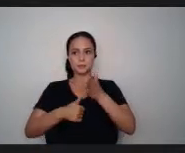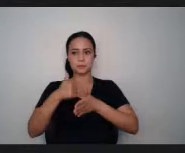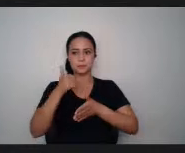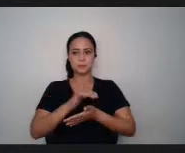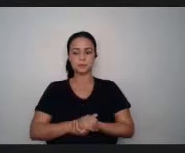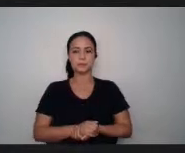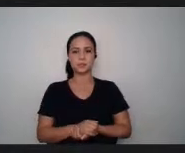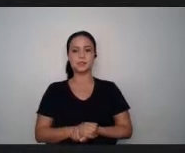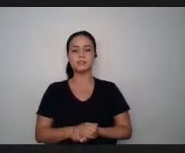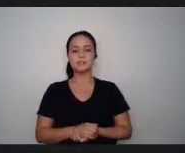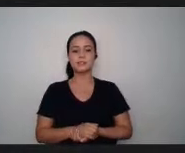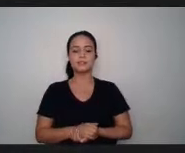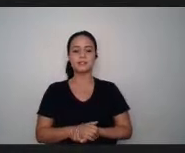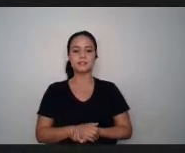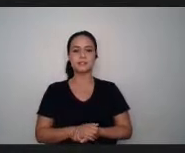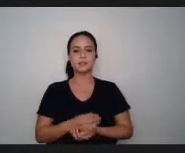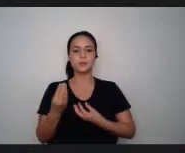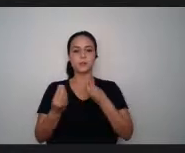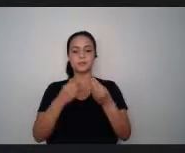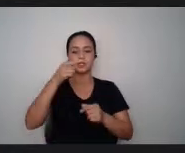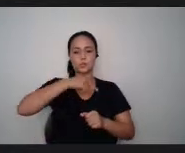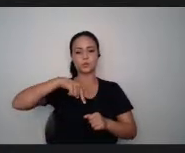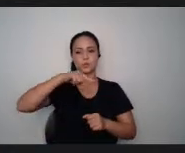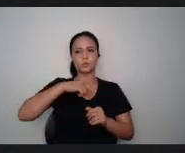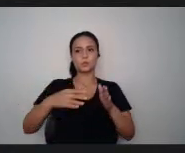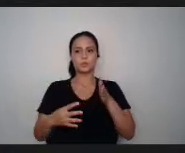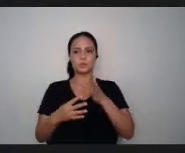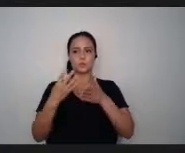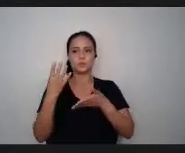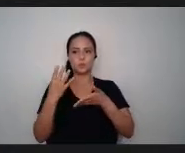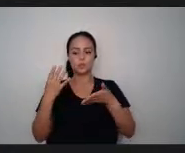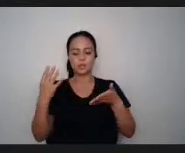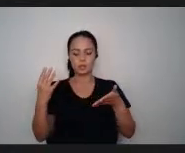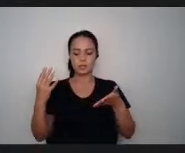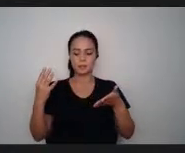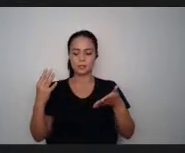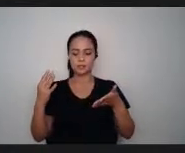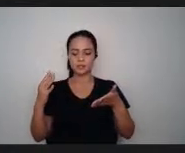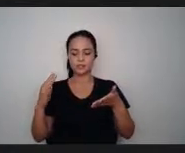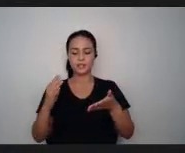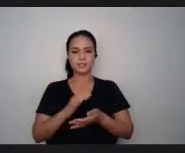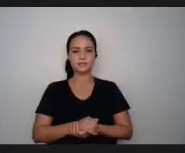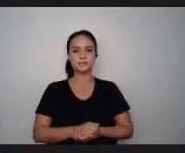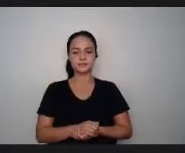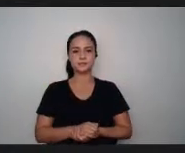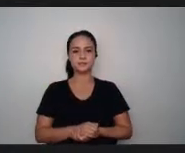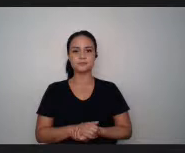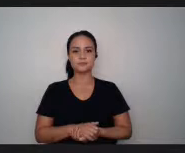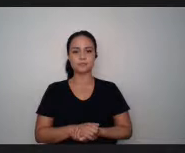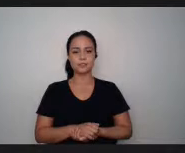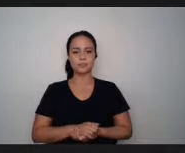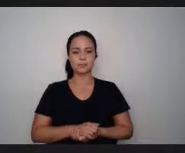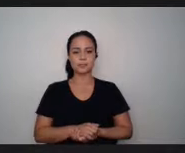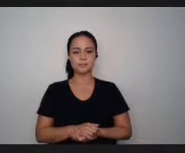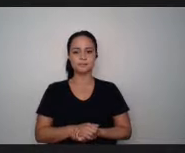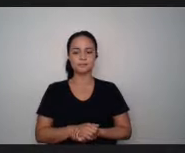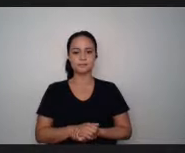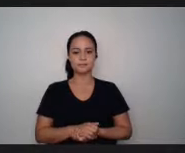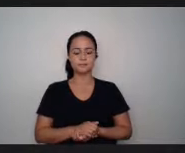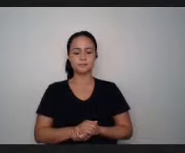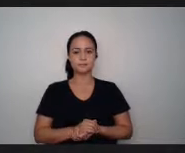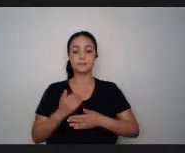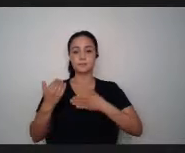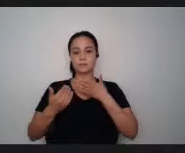type of work as their main work, which would be about 4.5% of the entire